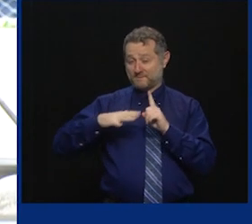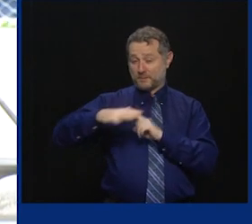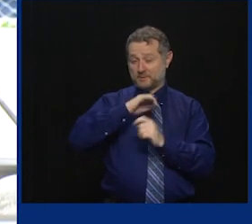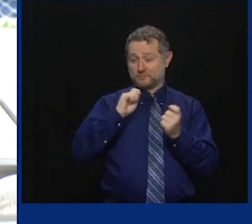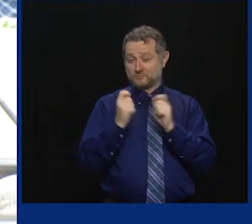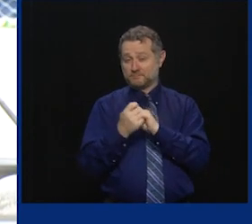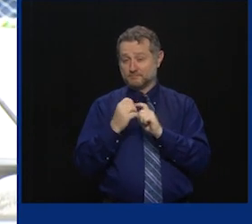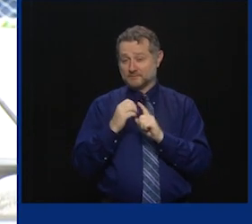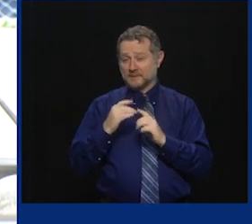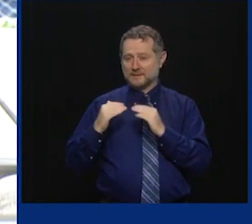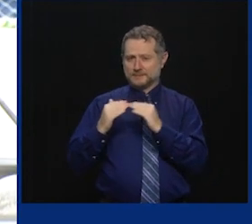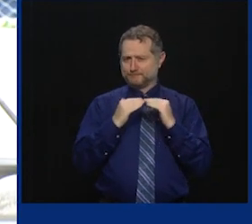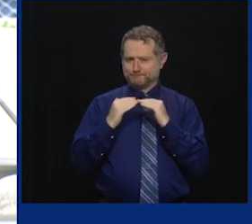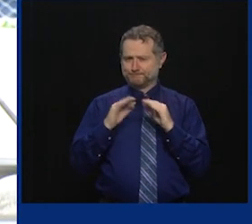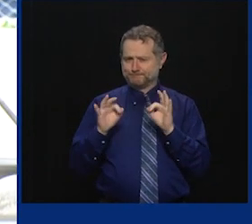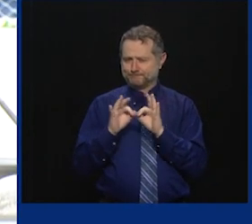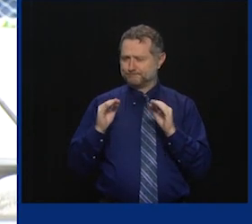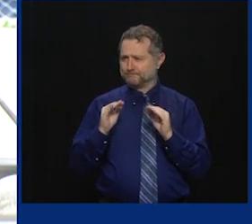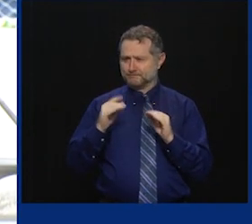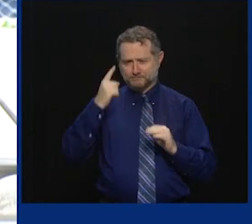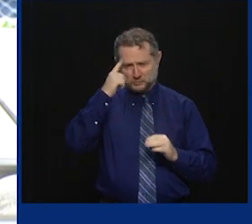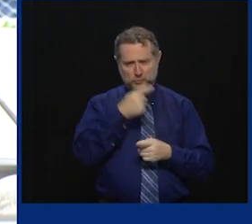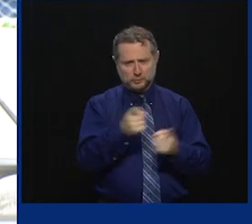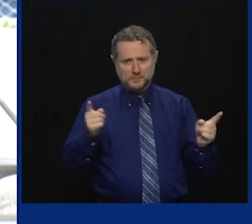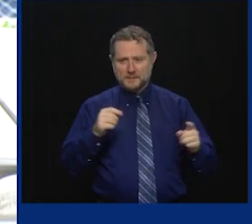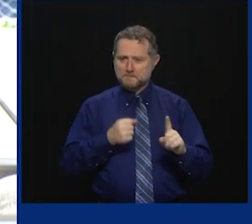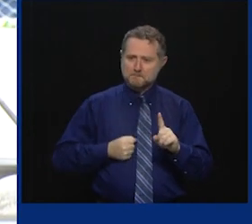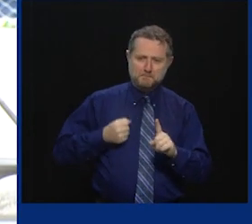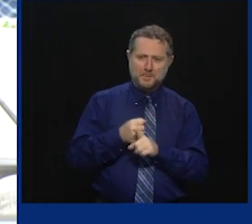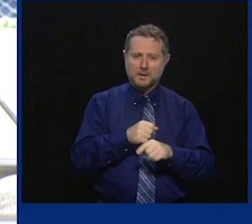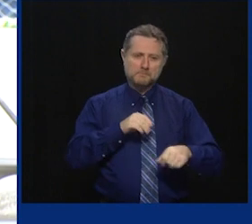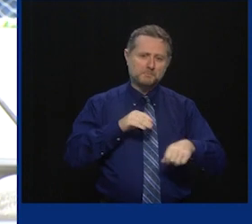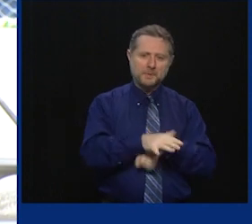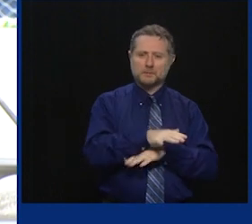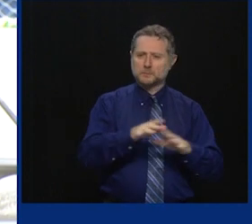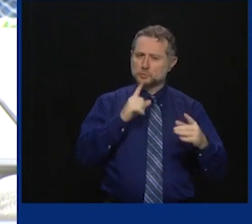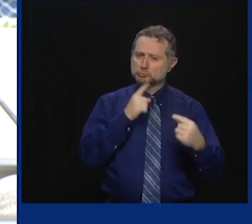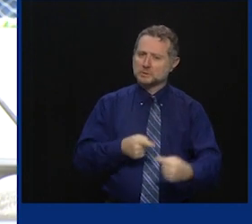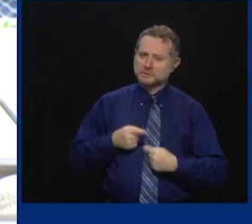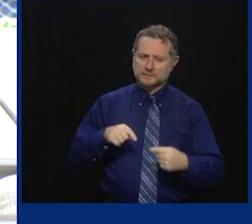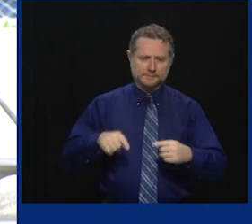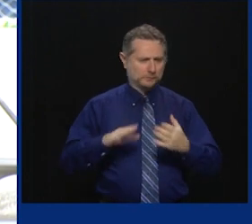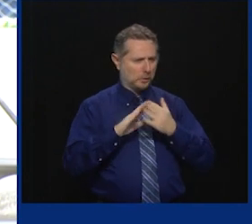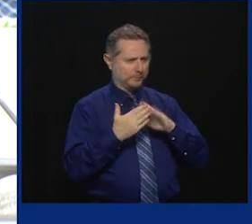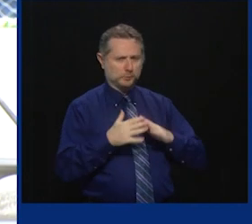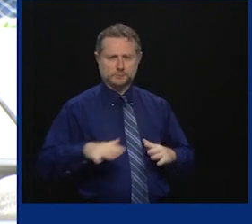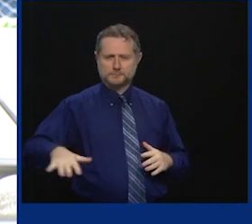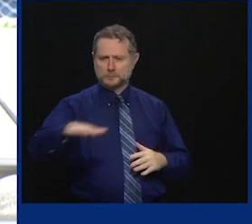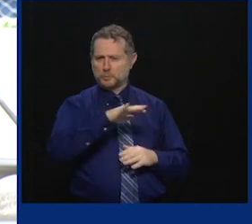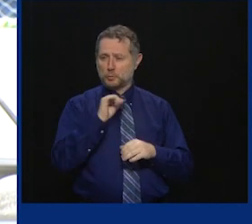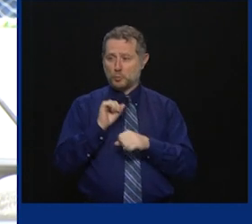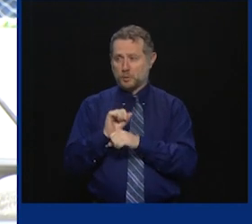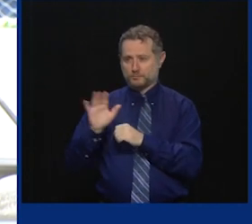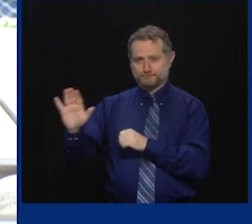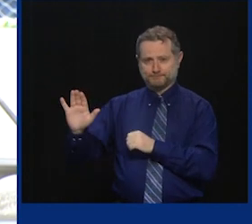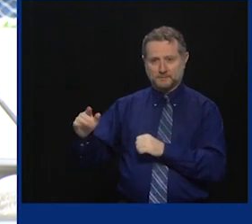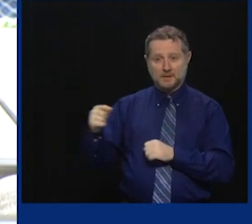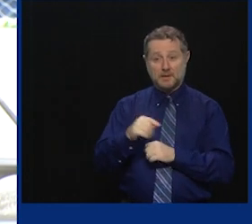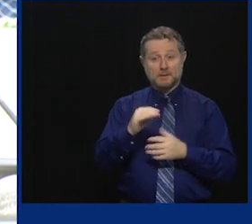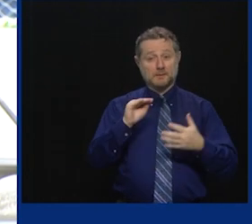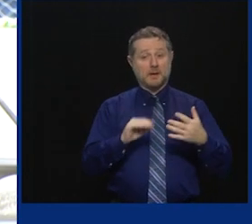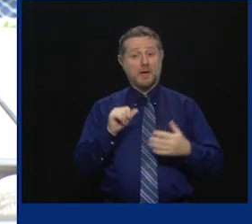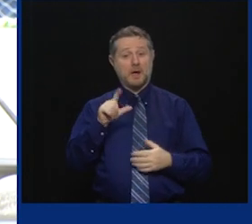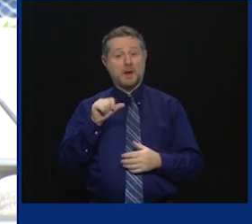personally as we go out to communities that have been hard hit, and I thank you for your continued work there. And also Alan Steele, we were here